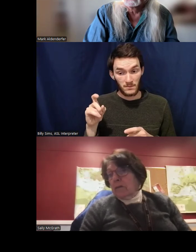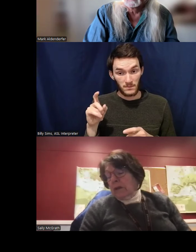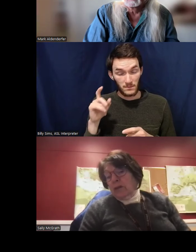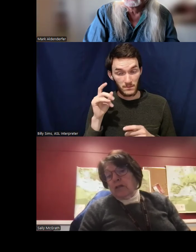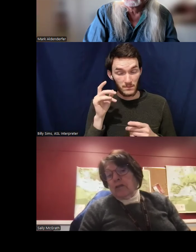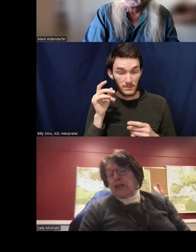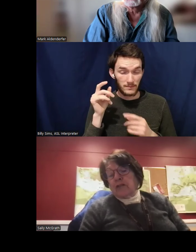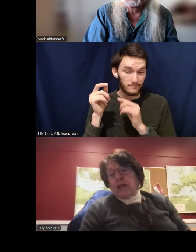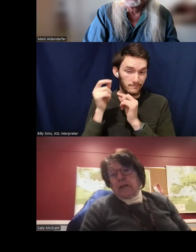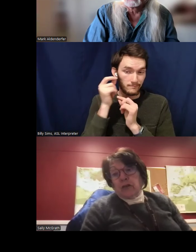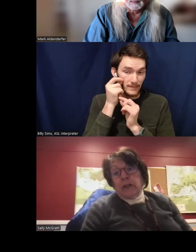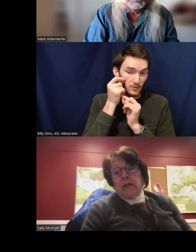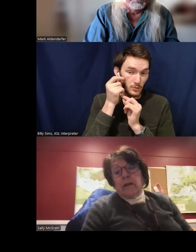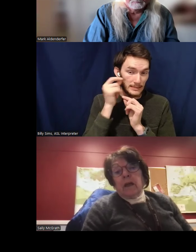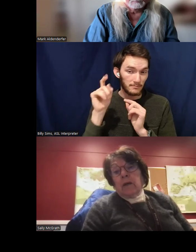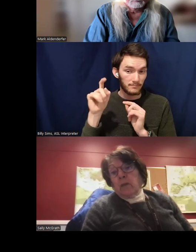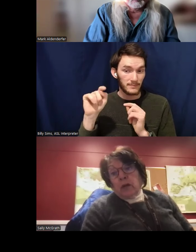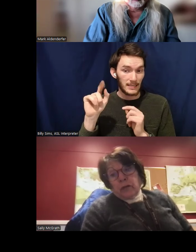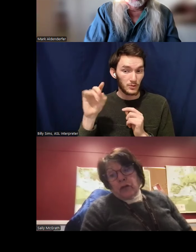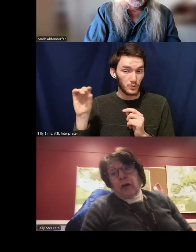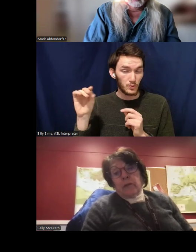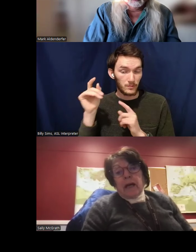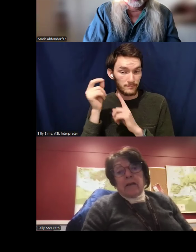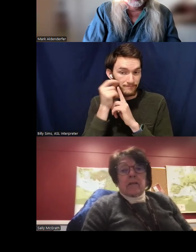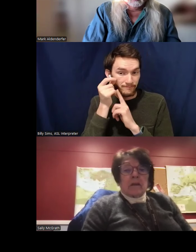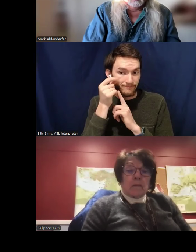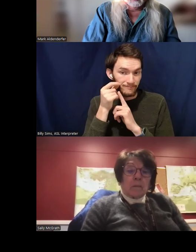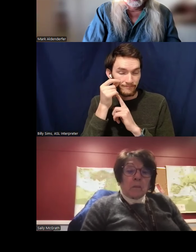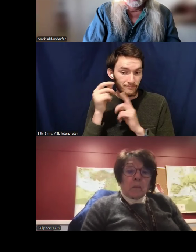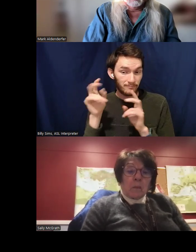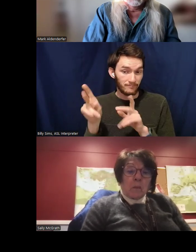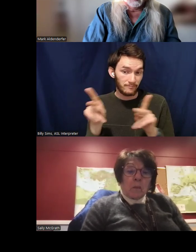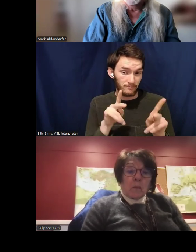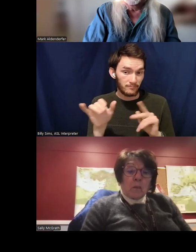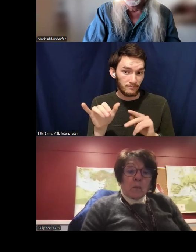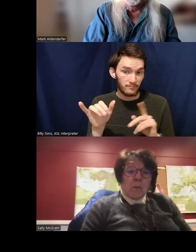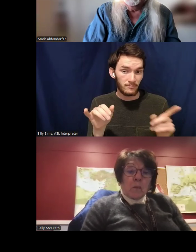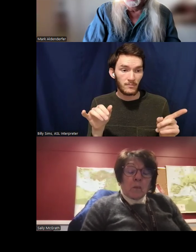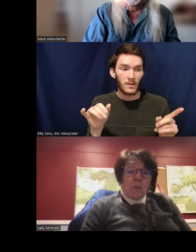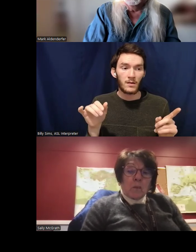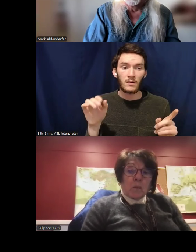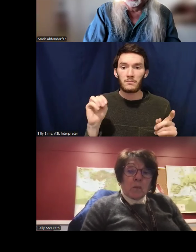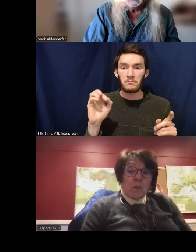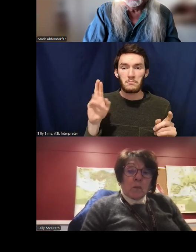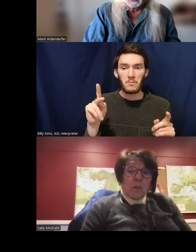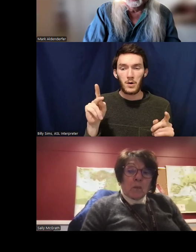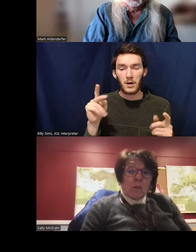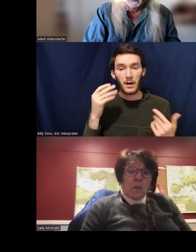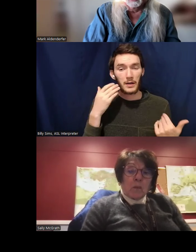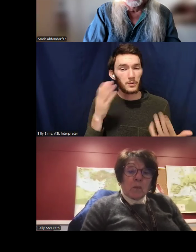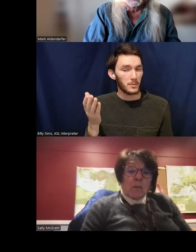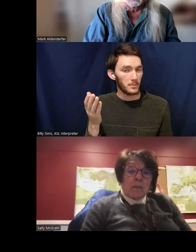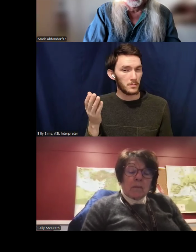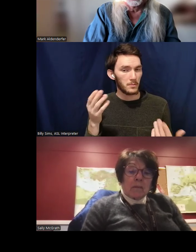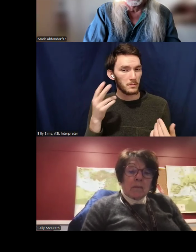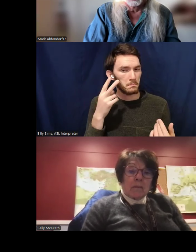tattooing, a reflection of tattooing on, is what you saw on the masks? I don't know. I don't think so,